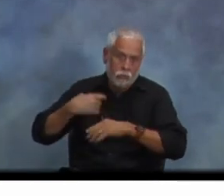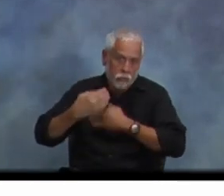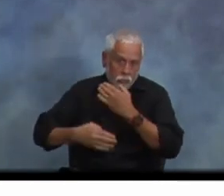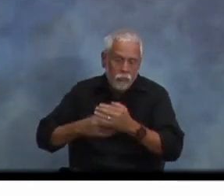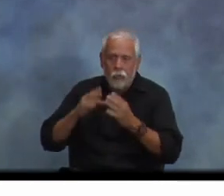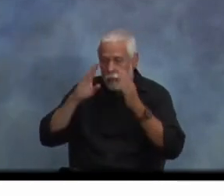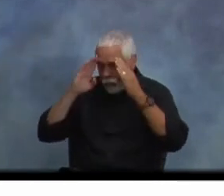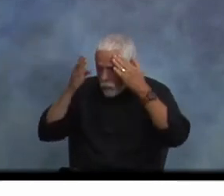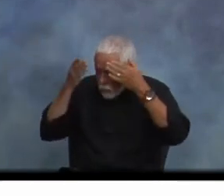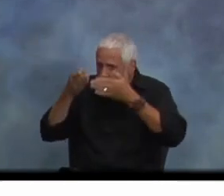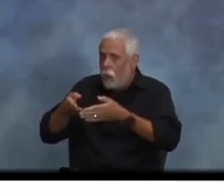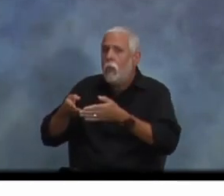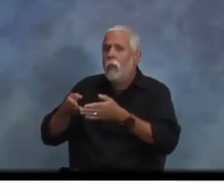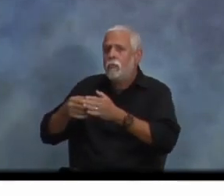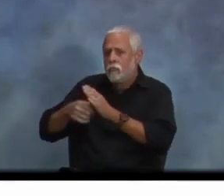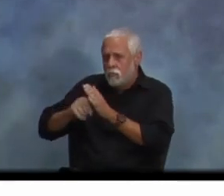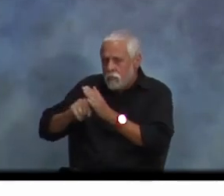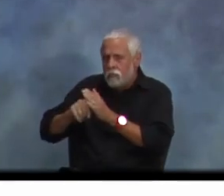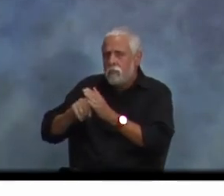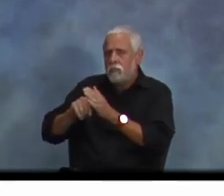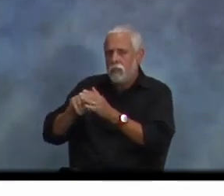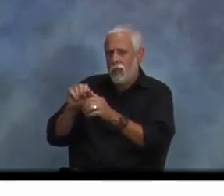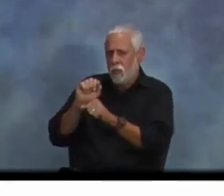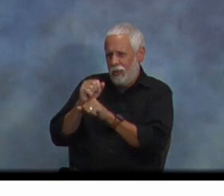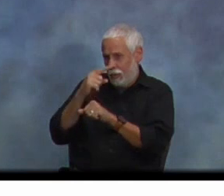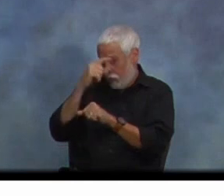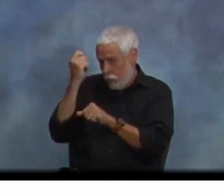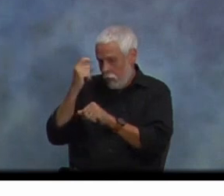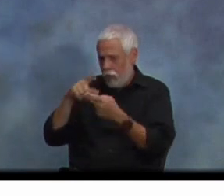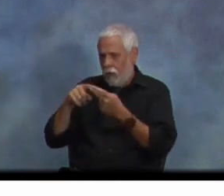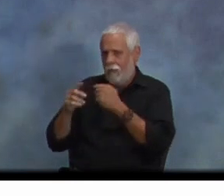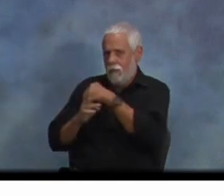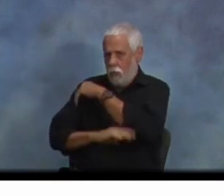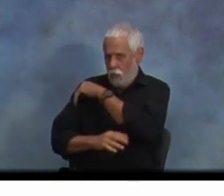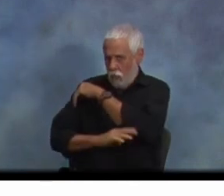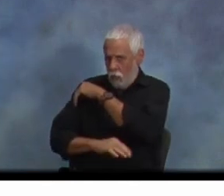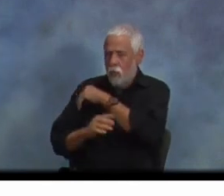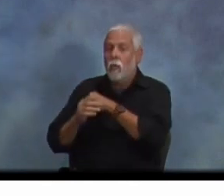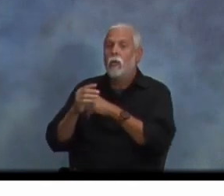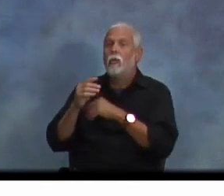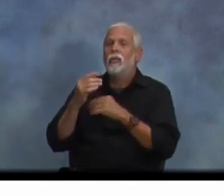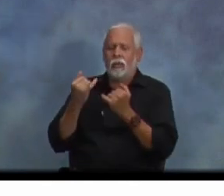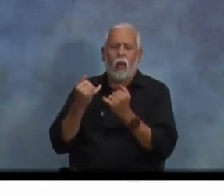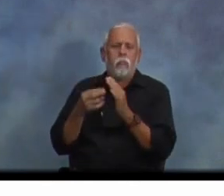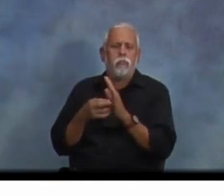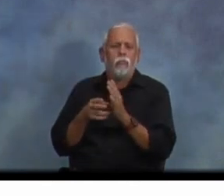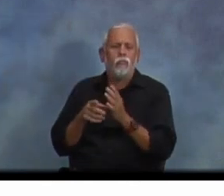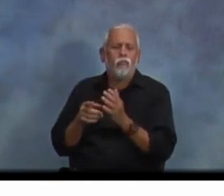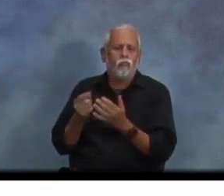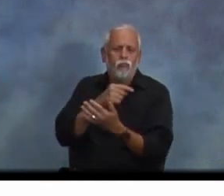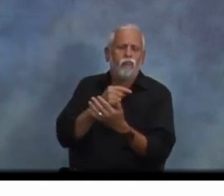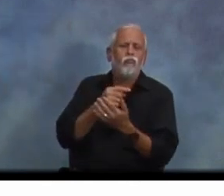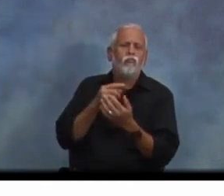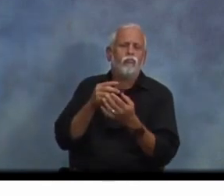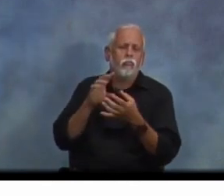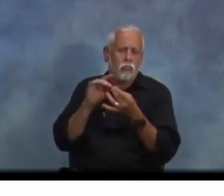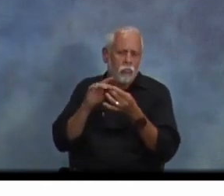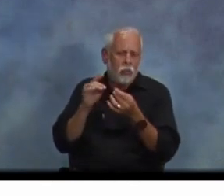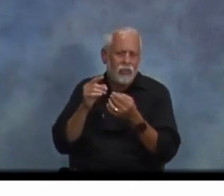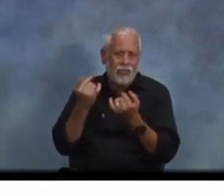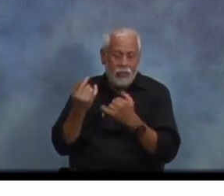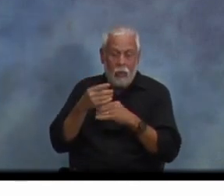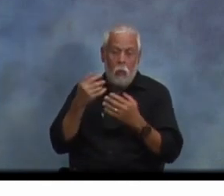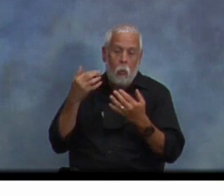with a focus on efforts this summer and into the fall, and just going to review and update those efforts today as